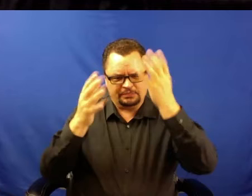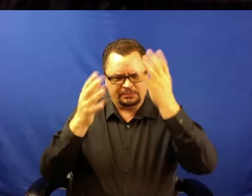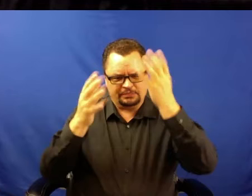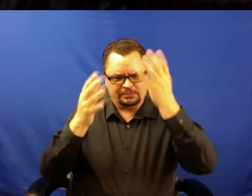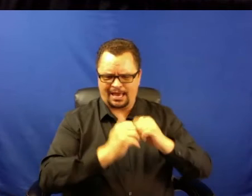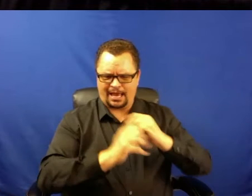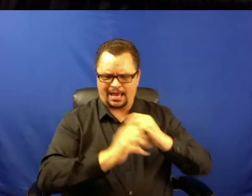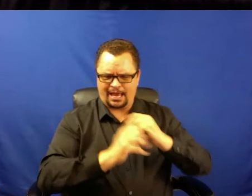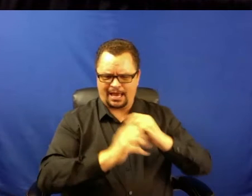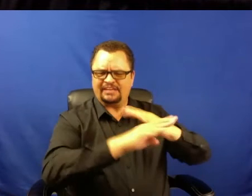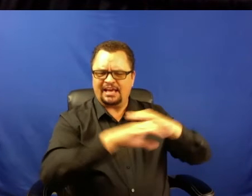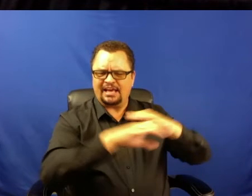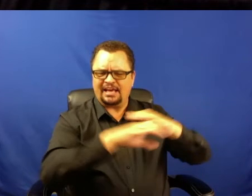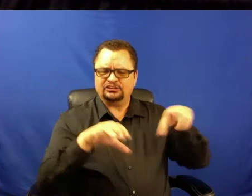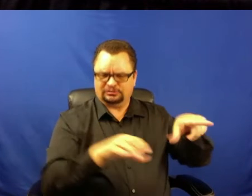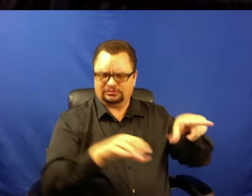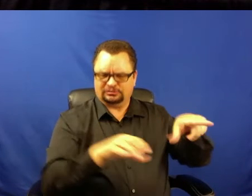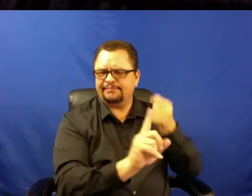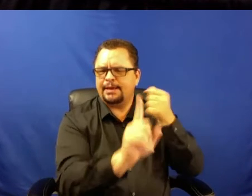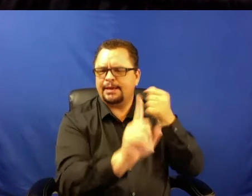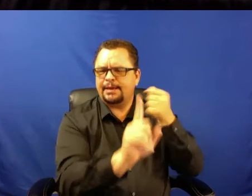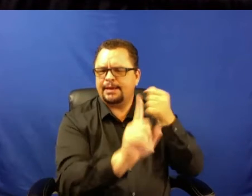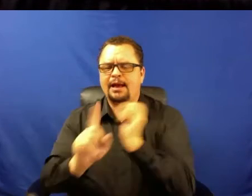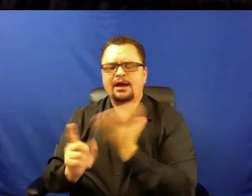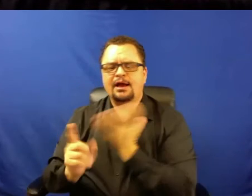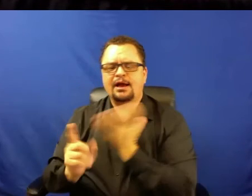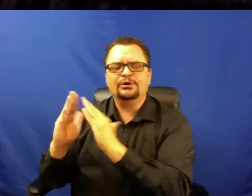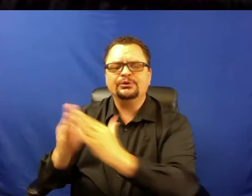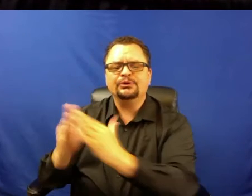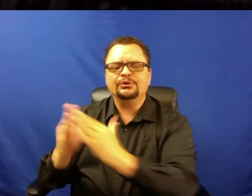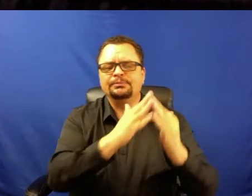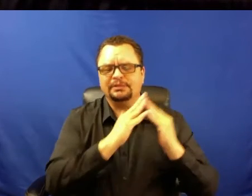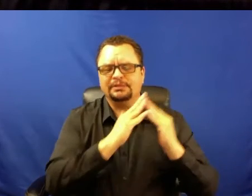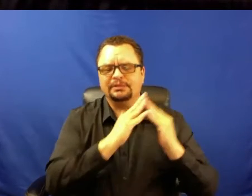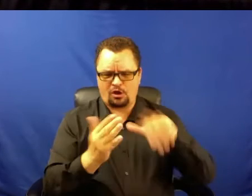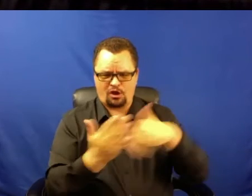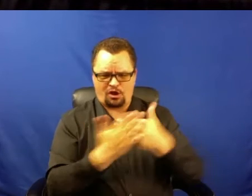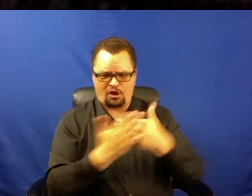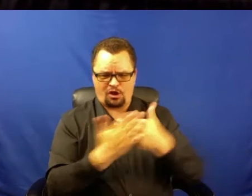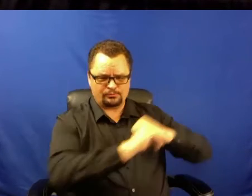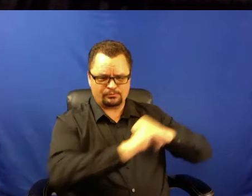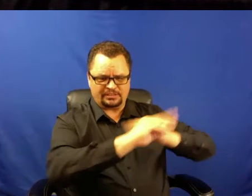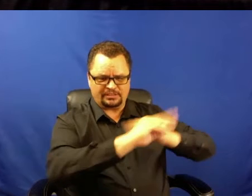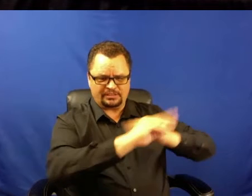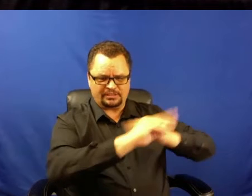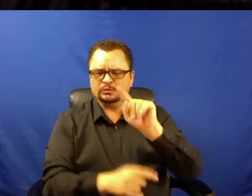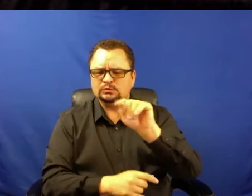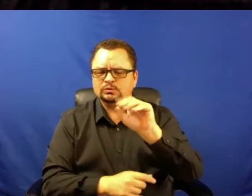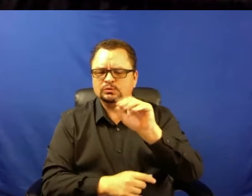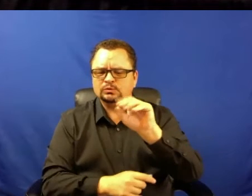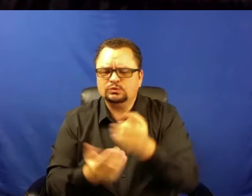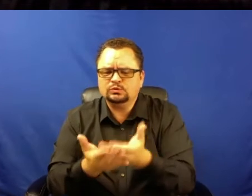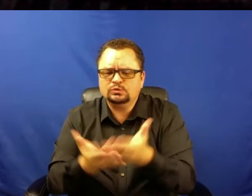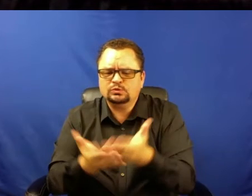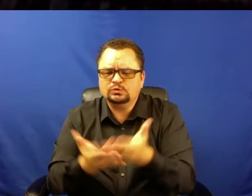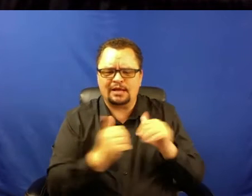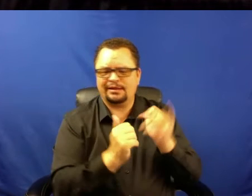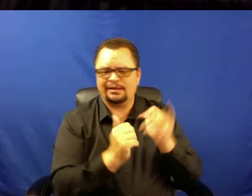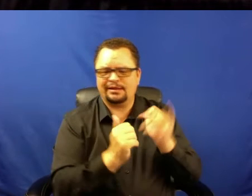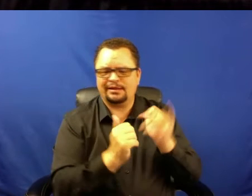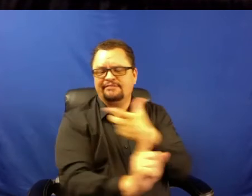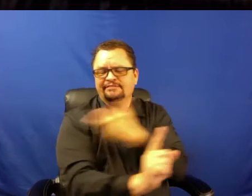prevention tools that we have available to us: vaccine, social distancing, masks,